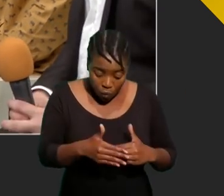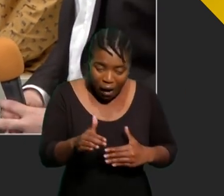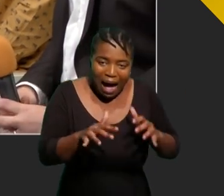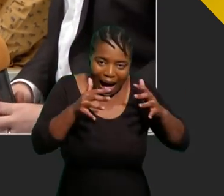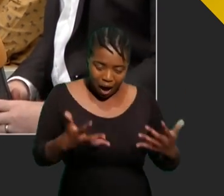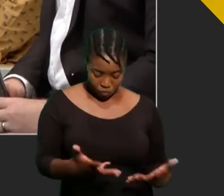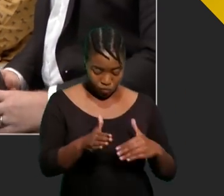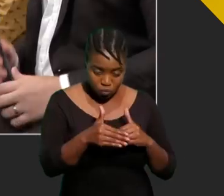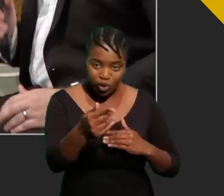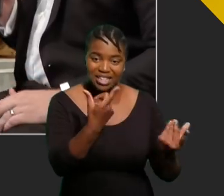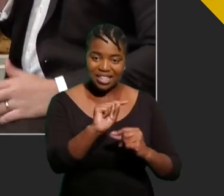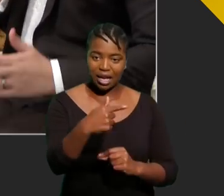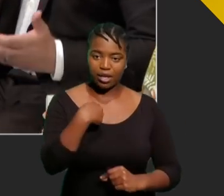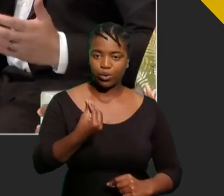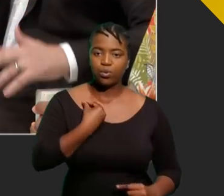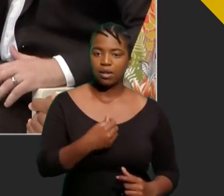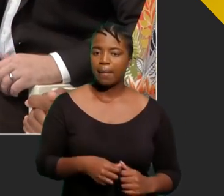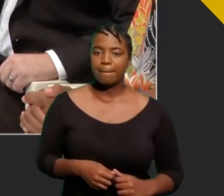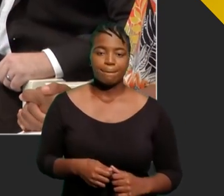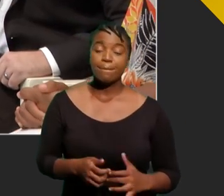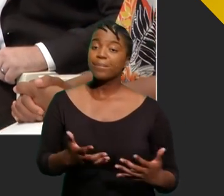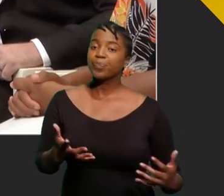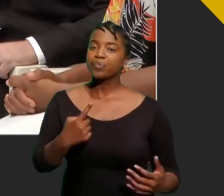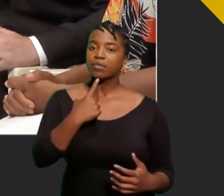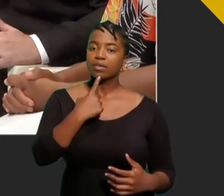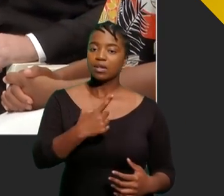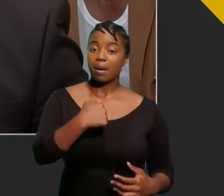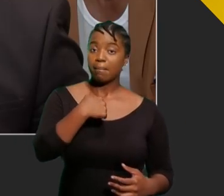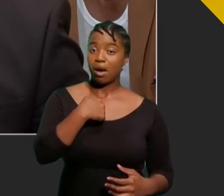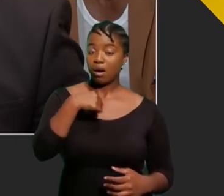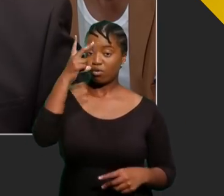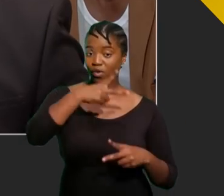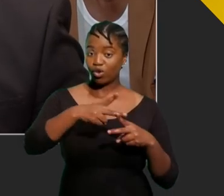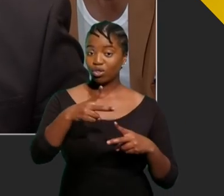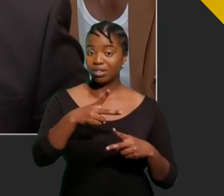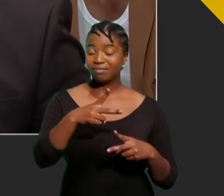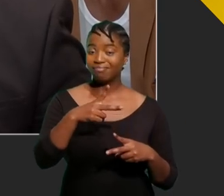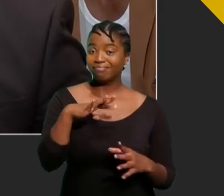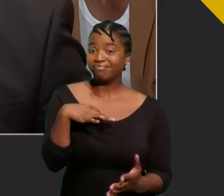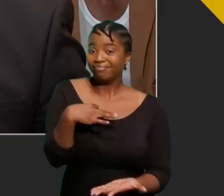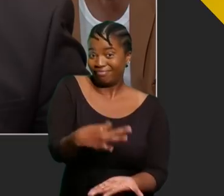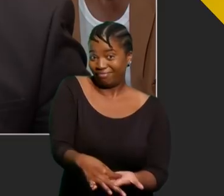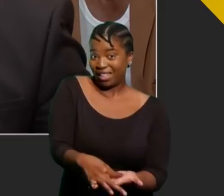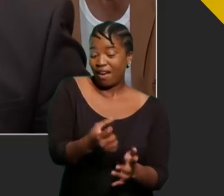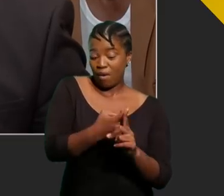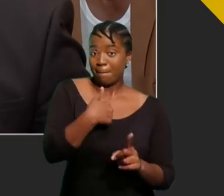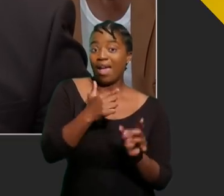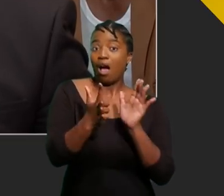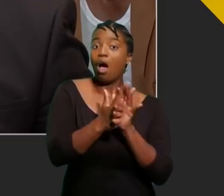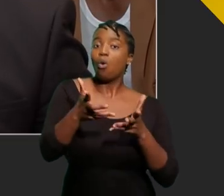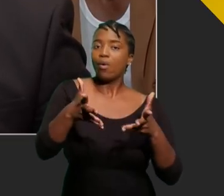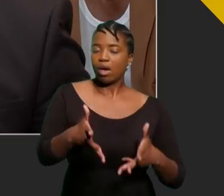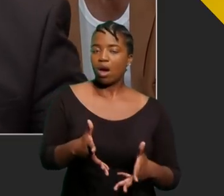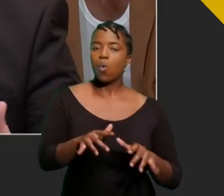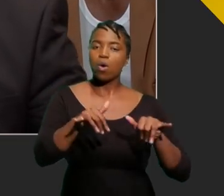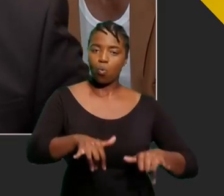How do we move forward? Plainly stated, in my professional opinion, from a legal perspective, we wait for